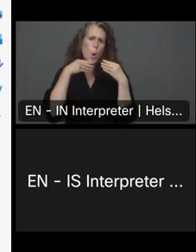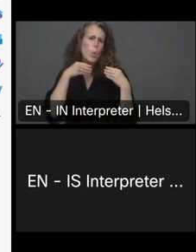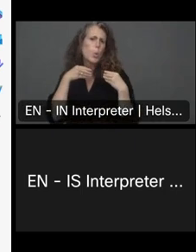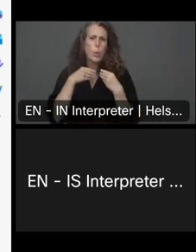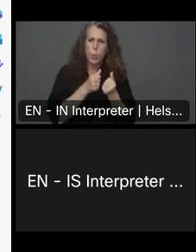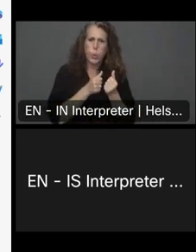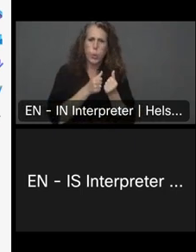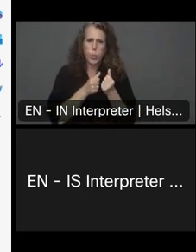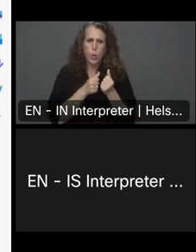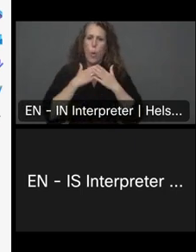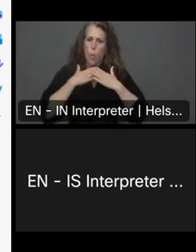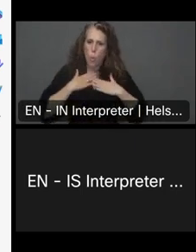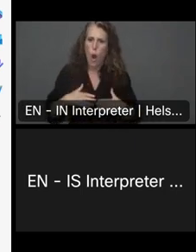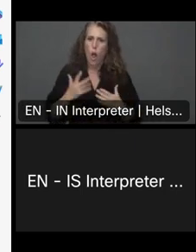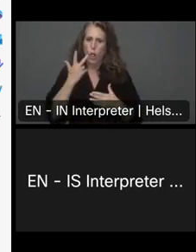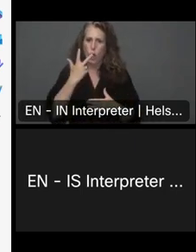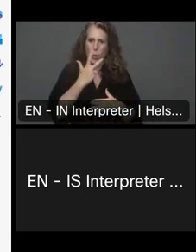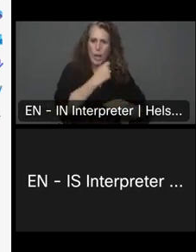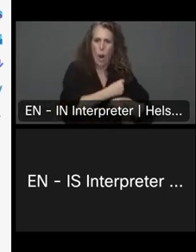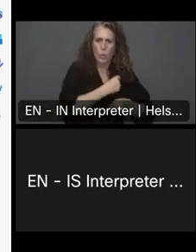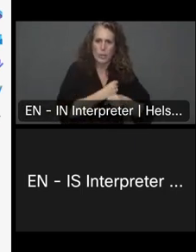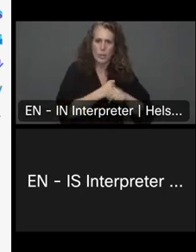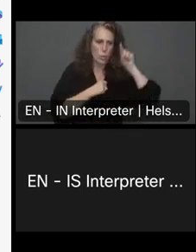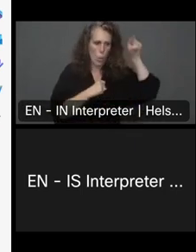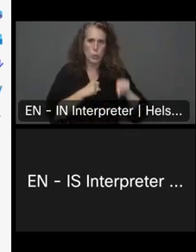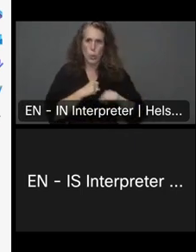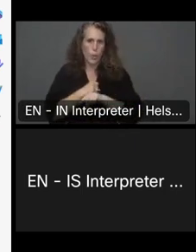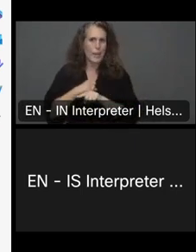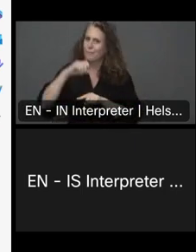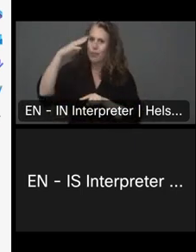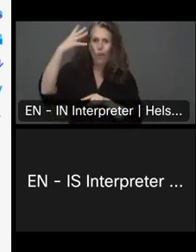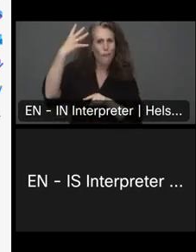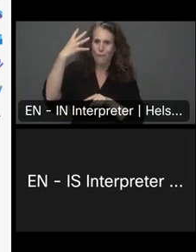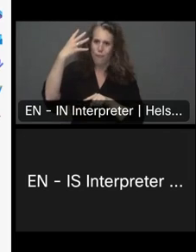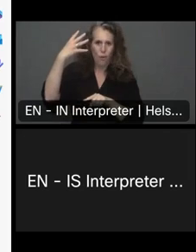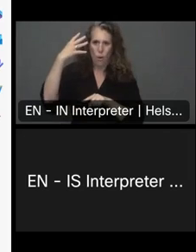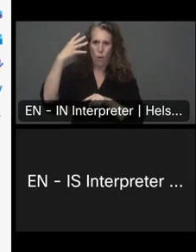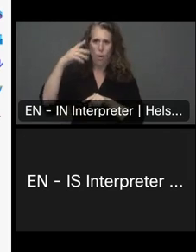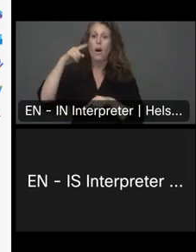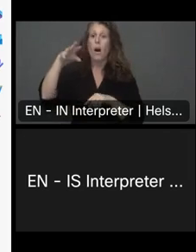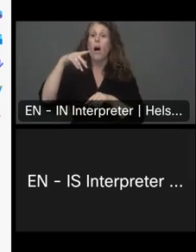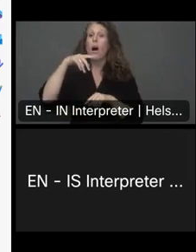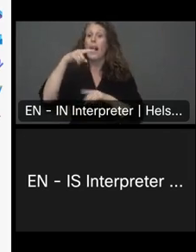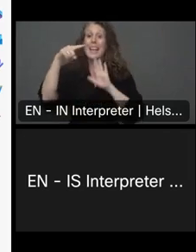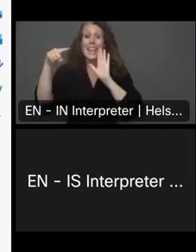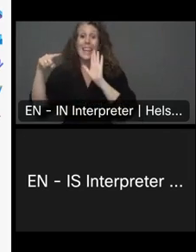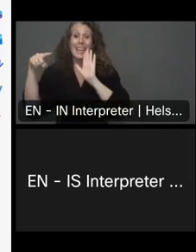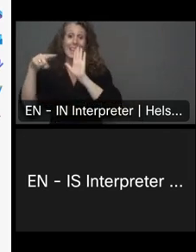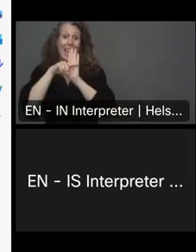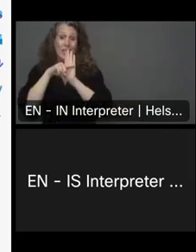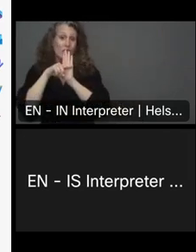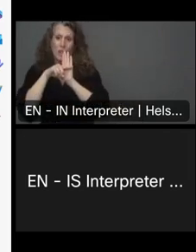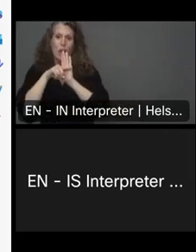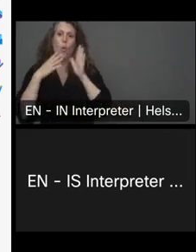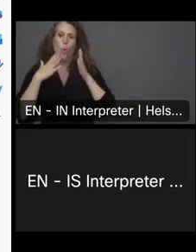with three operators rather than four, and the markedness of negation would prefer a system with the positive rather than